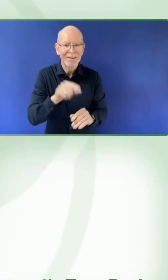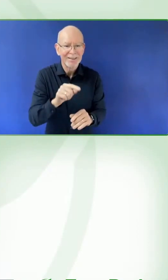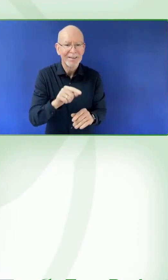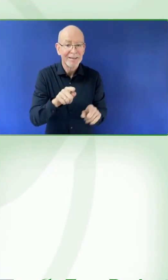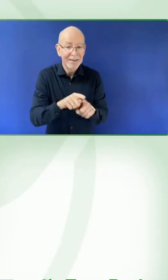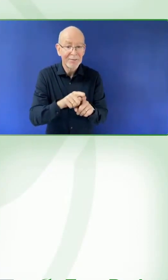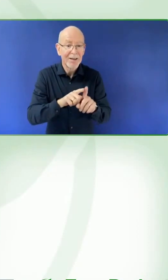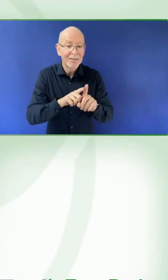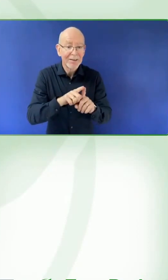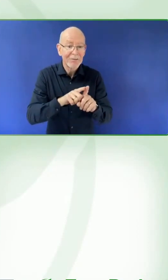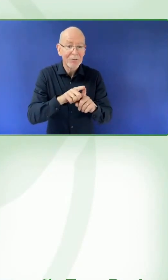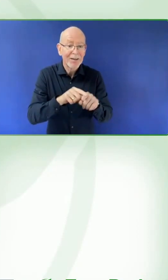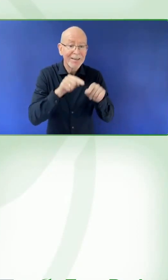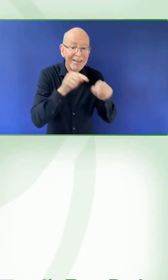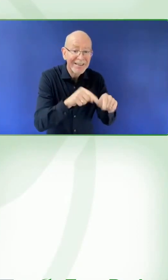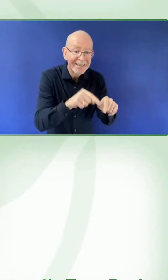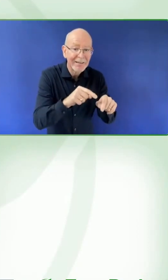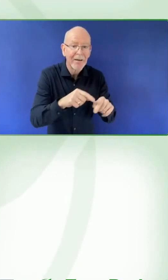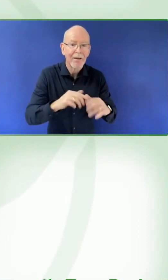Yes, Connie.